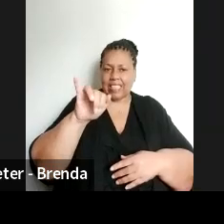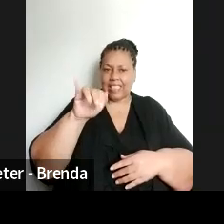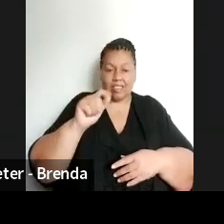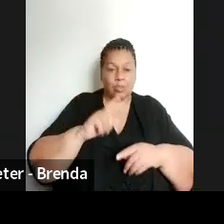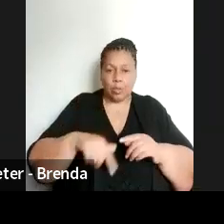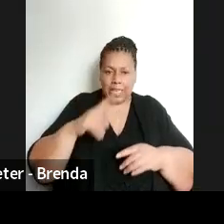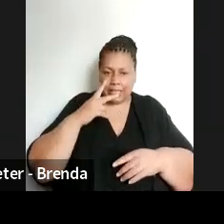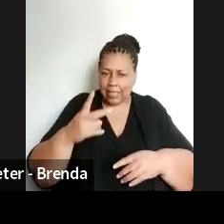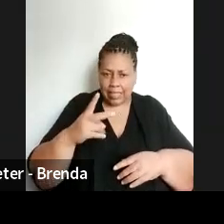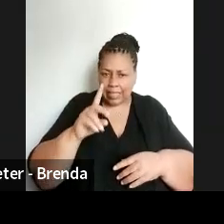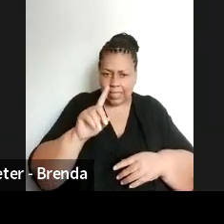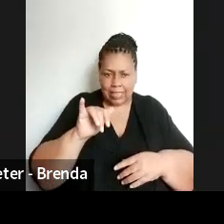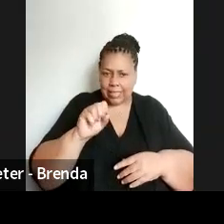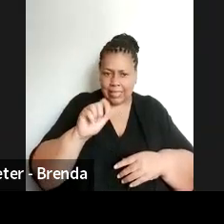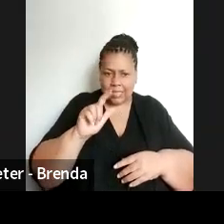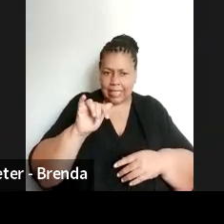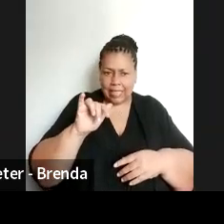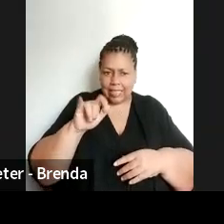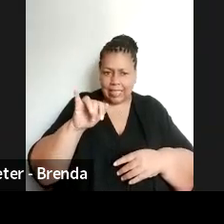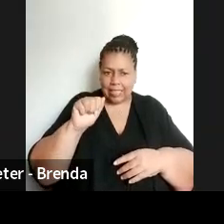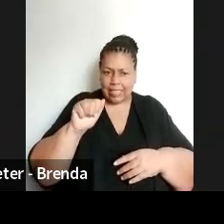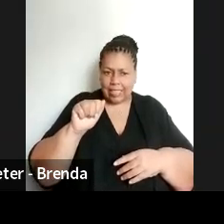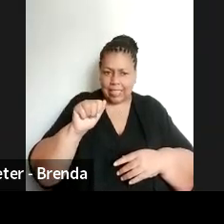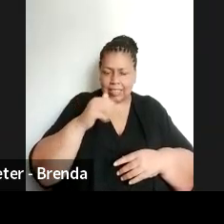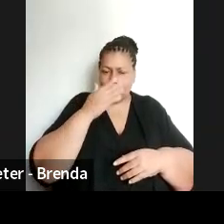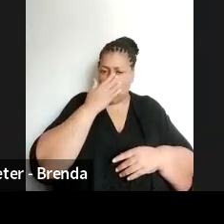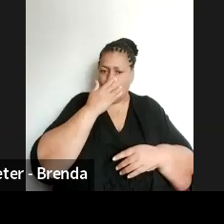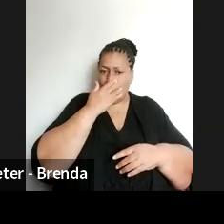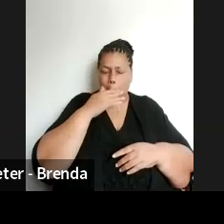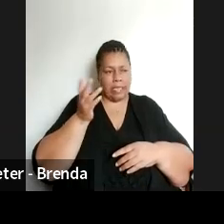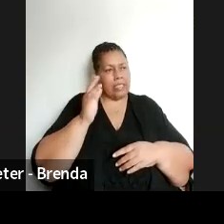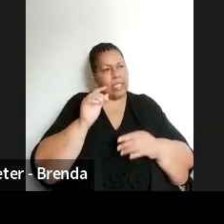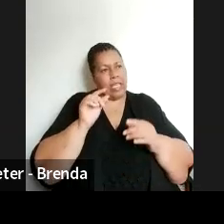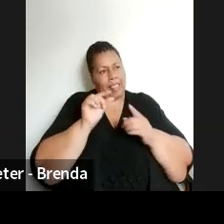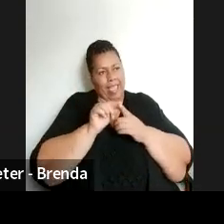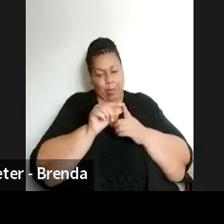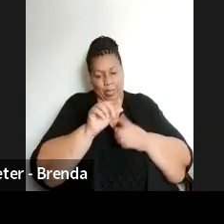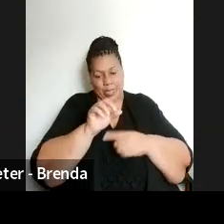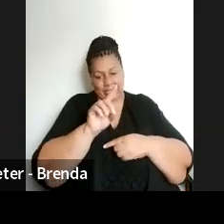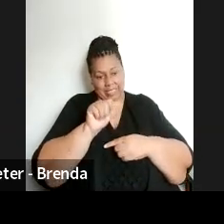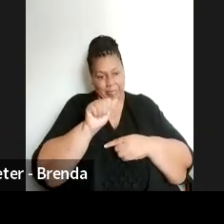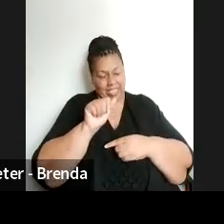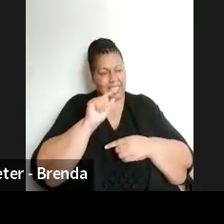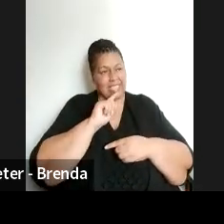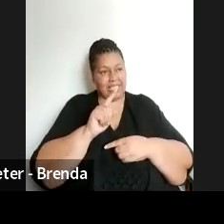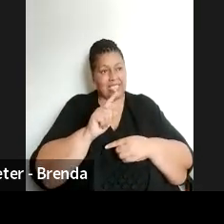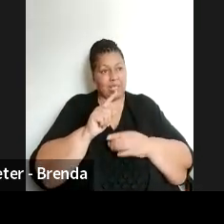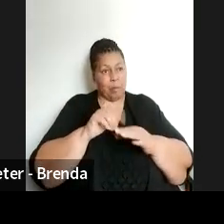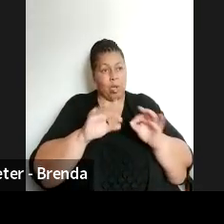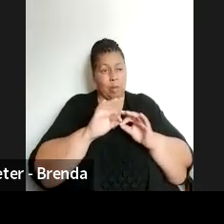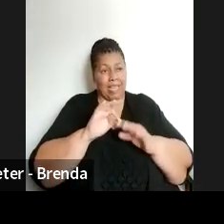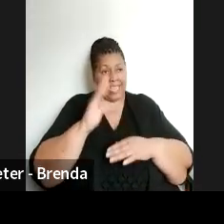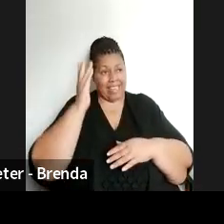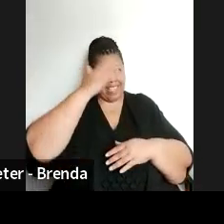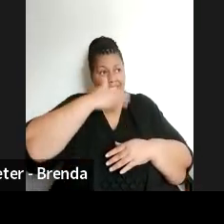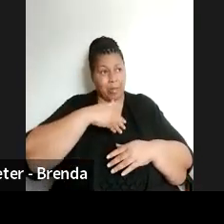Yeah, and I think I think that with the word disability is important, but it should, for invisible disabilities too,